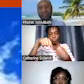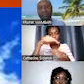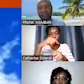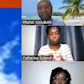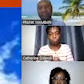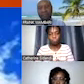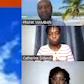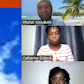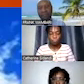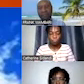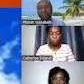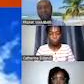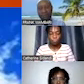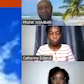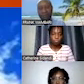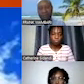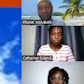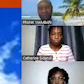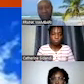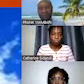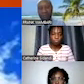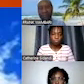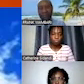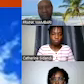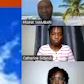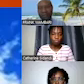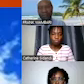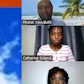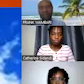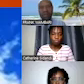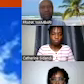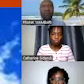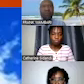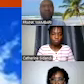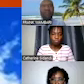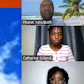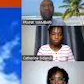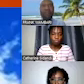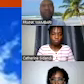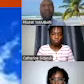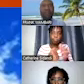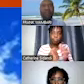Okay. I think we can move on. Okay, we can move on, yes.